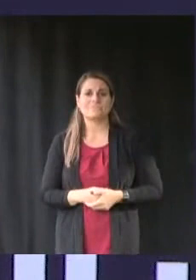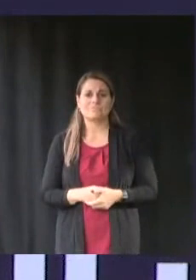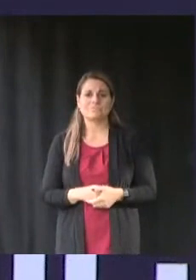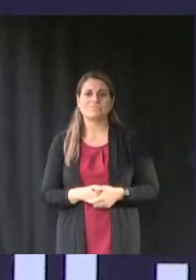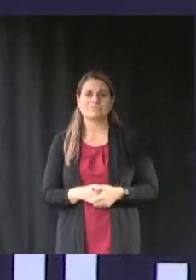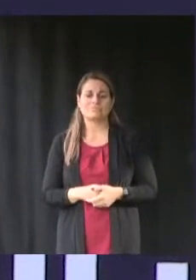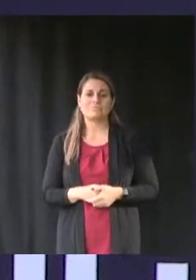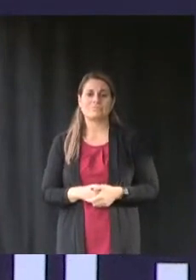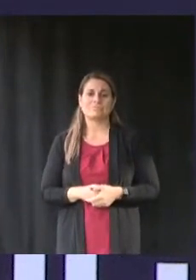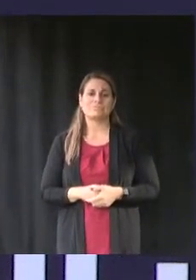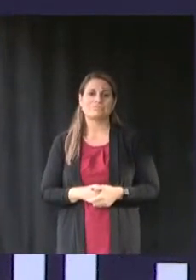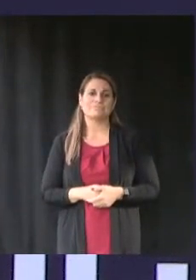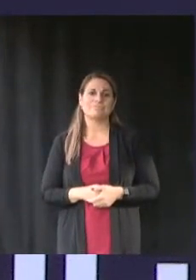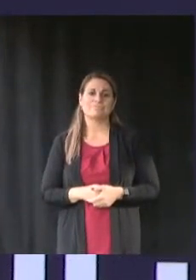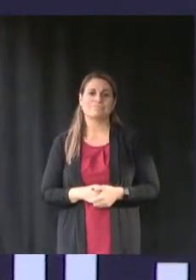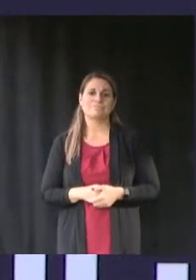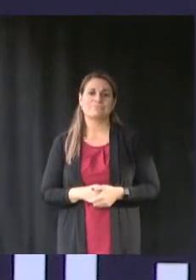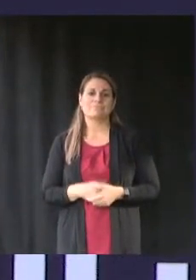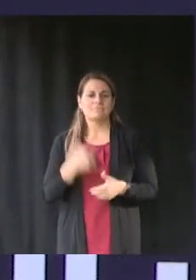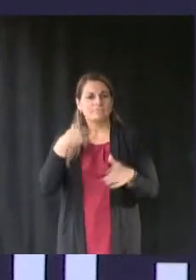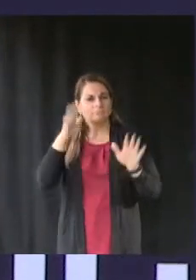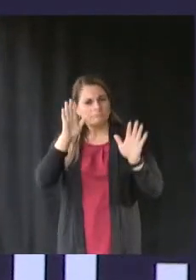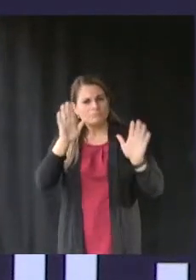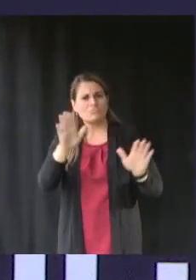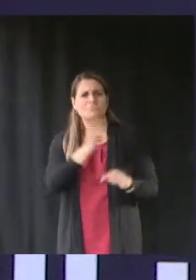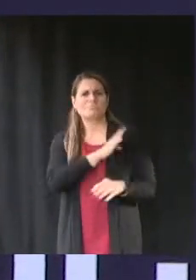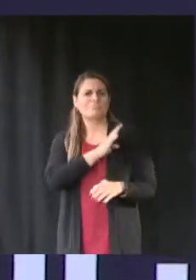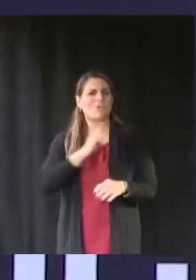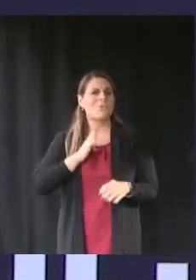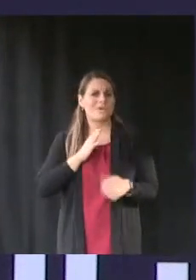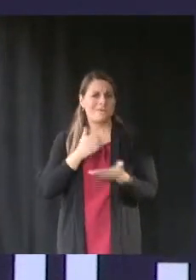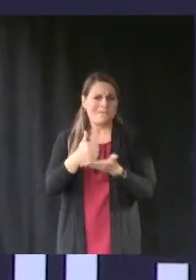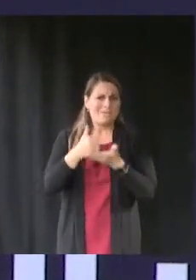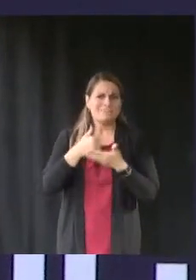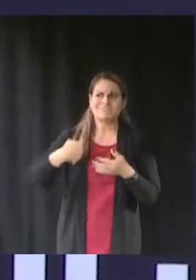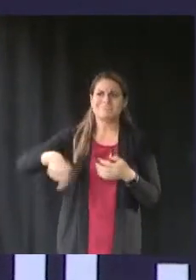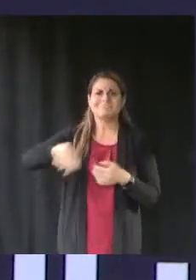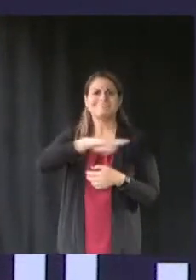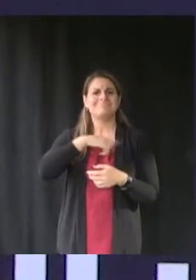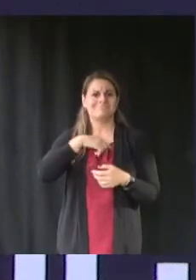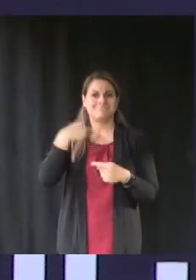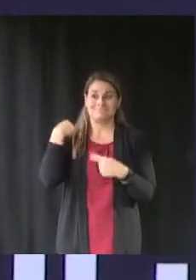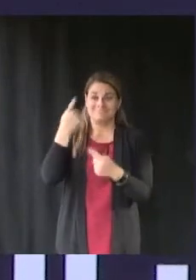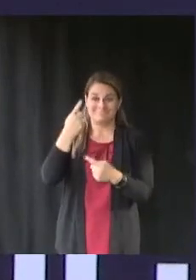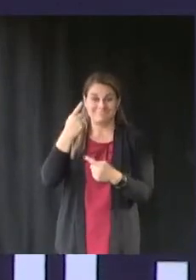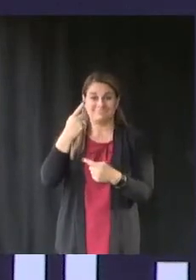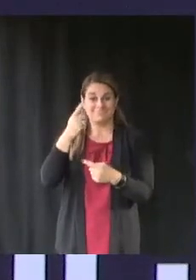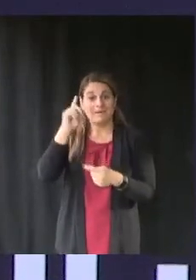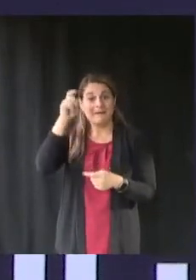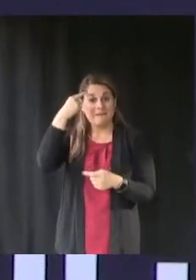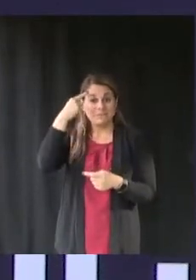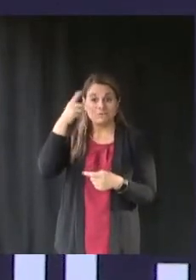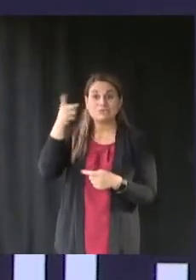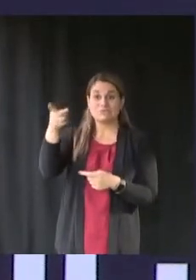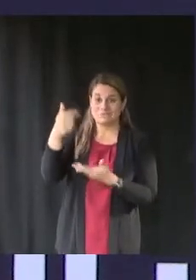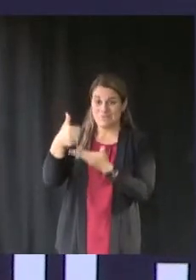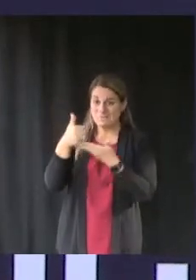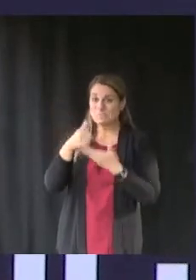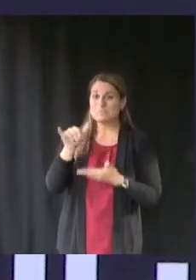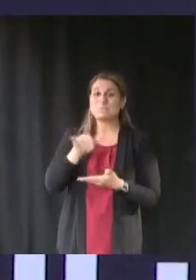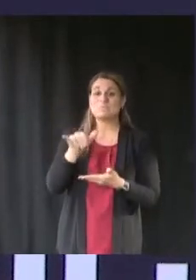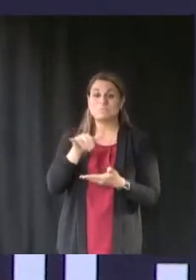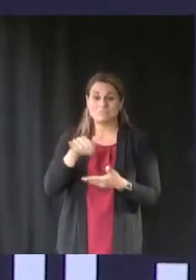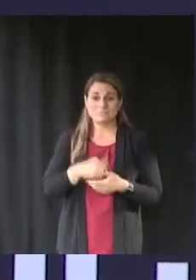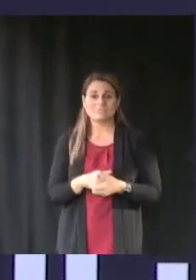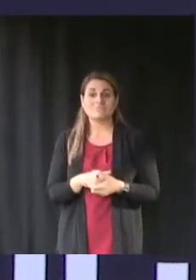way. I've had a wonderful board helping us out over the last year or so. I mentioned the governor, his help, and others. But Alan Lazowski and